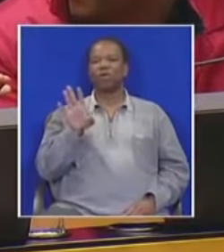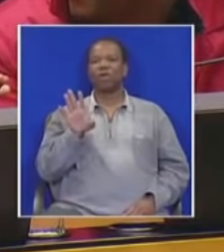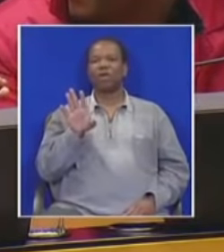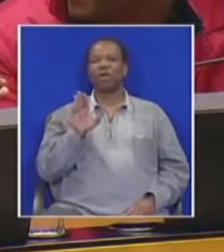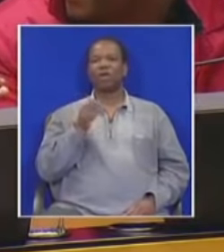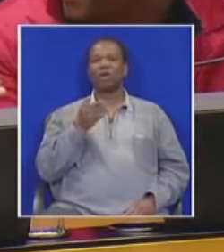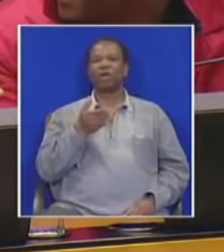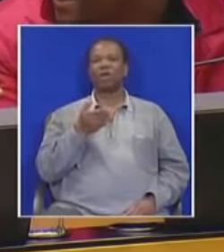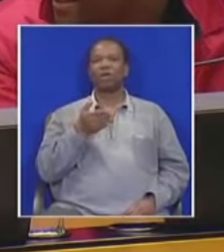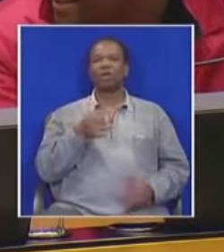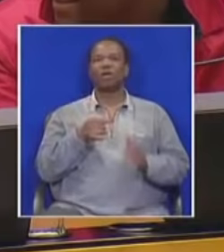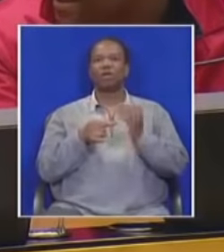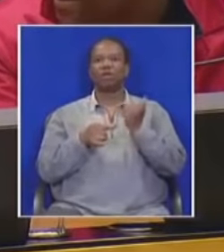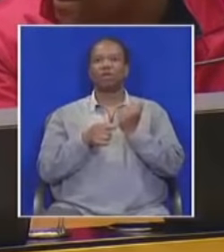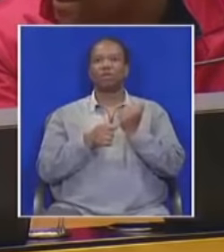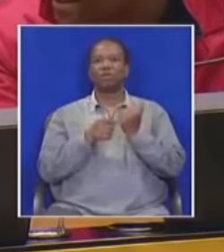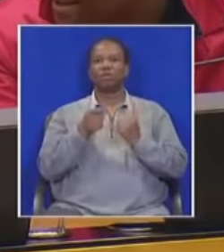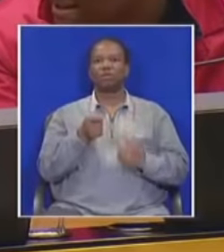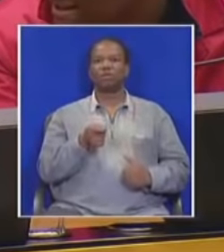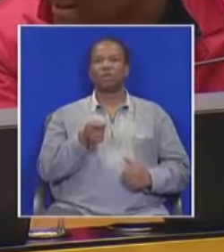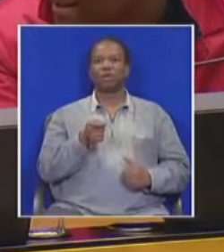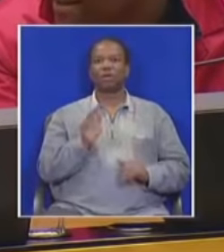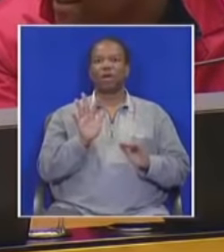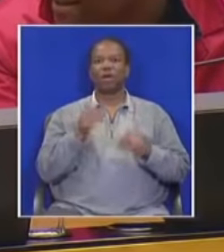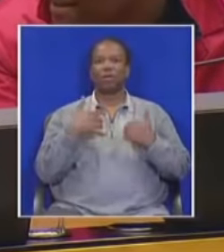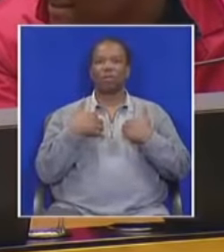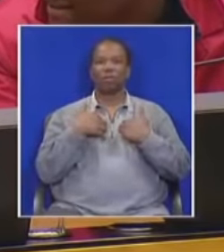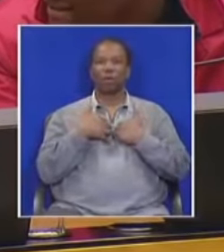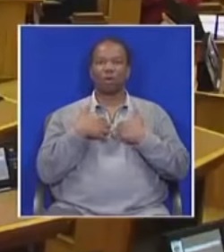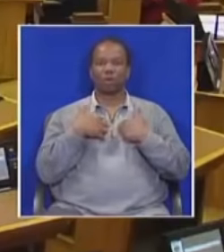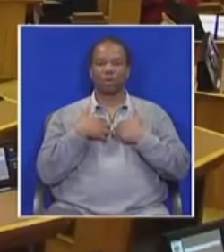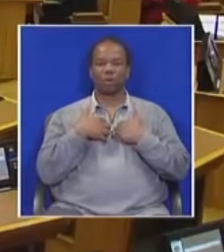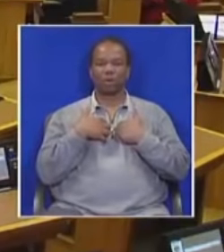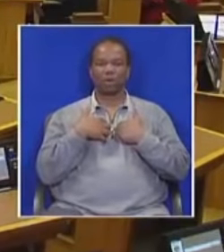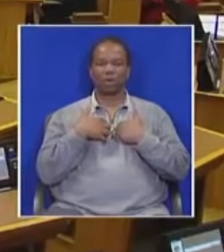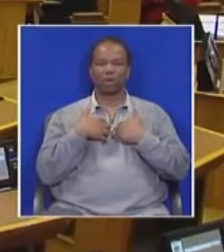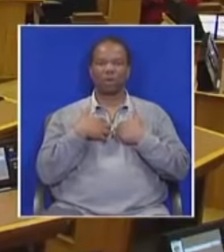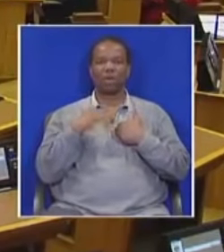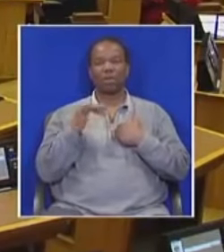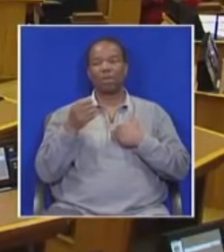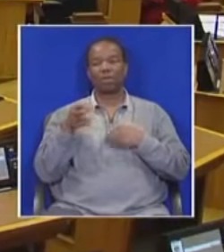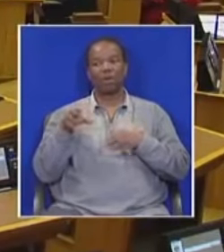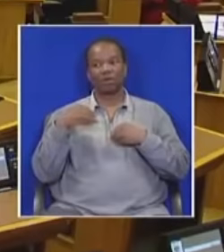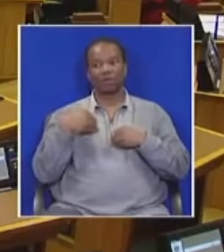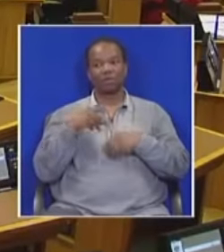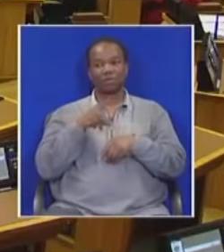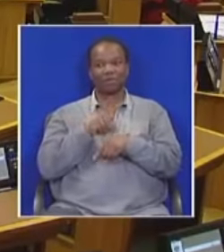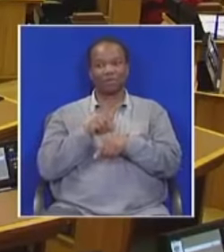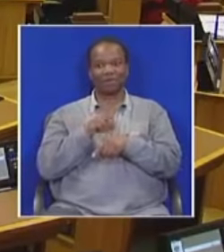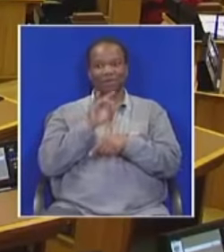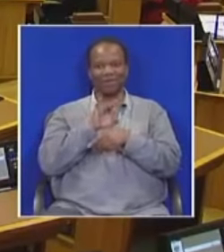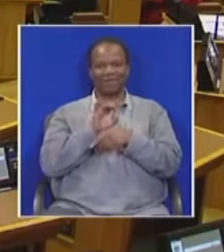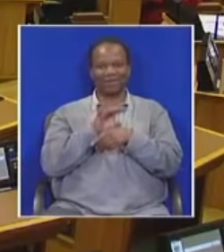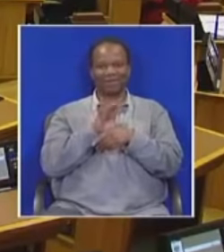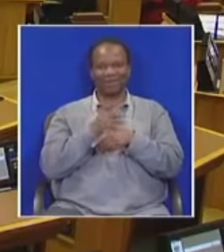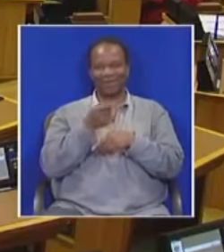Honourable. Deputy Speaker, yes, I'm wondering now whether, you know, it's a requirement to take a doctor's advice when it's given.